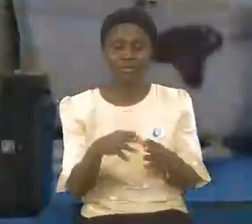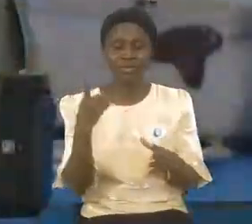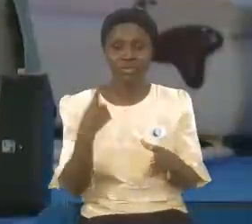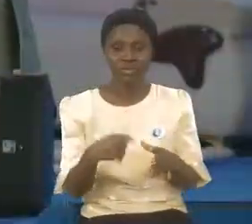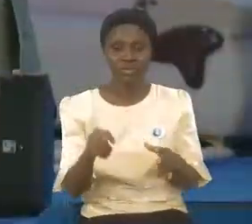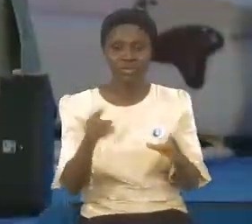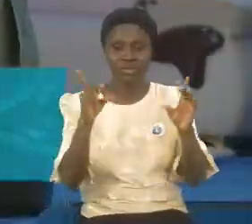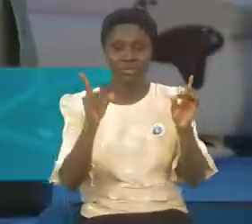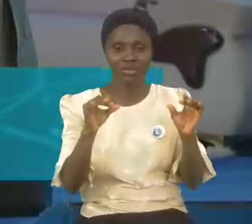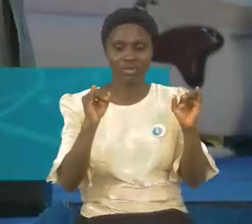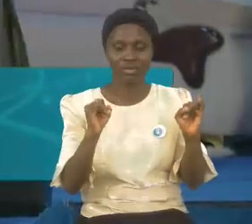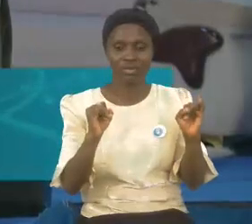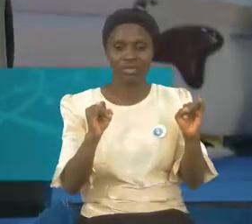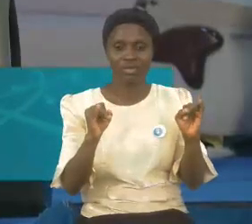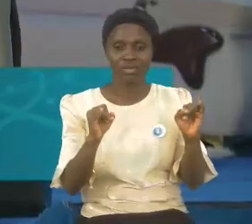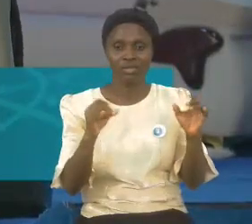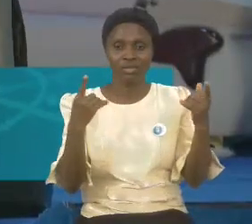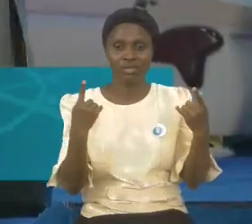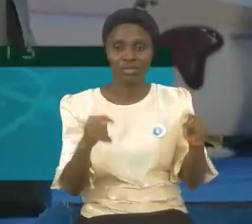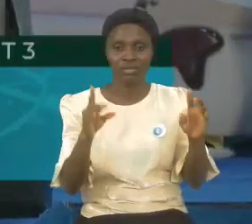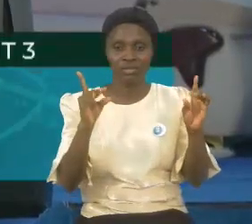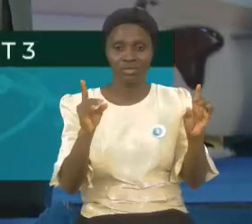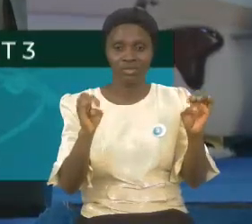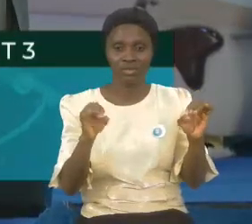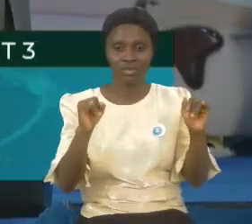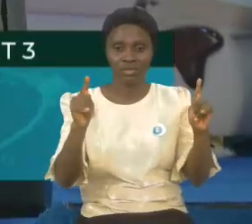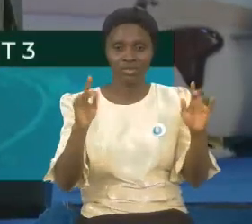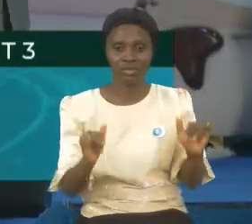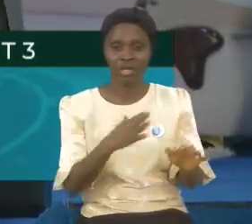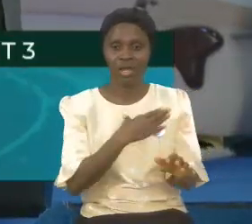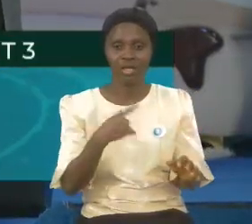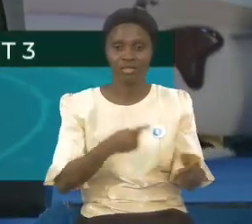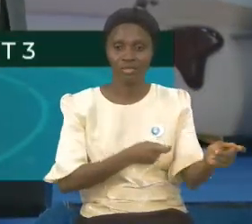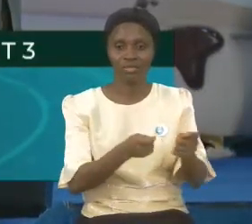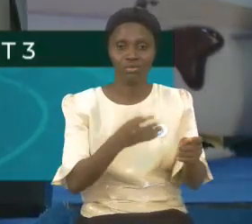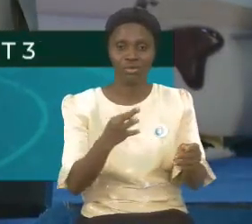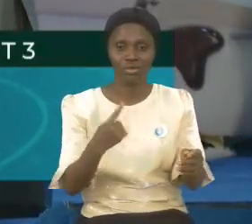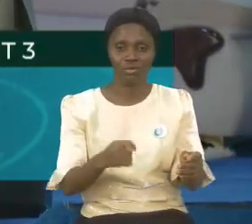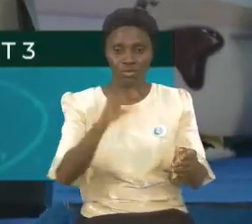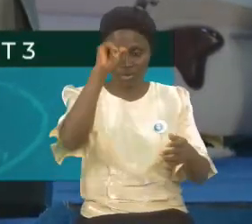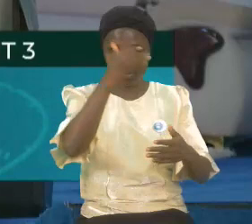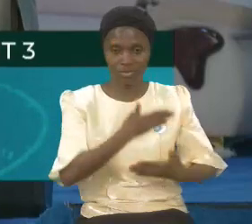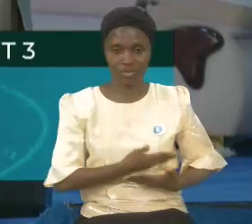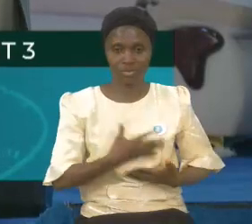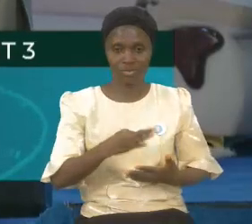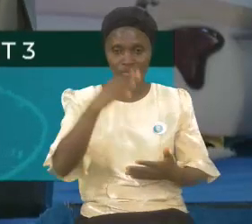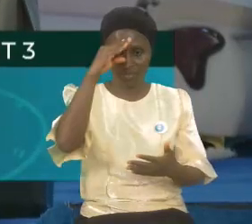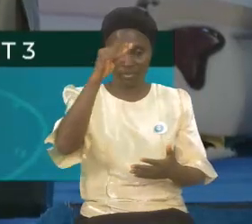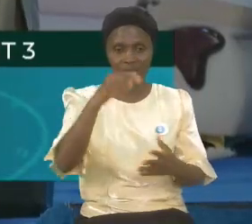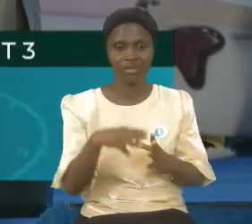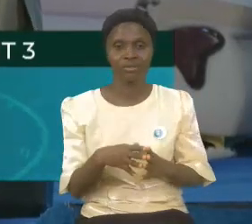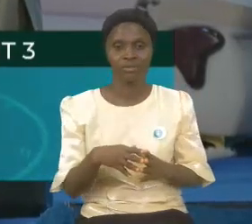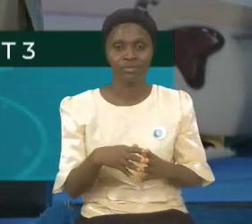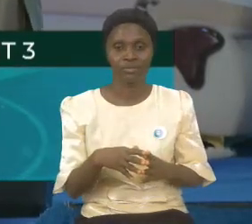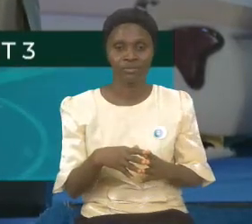of the Son of Man. We've read Daniel chapter 7, verse 13 and 14 a number of times now. It will